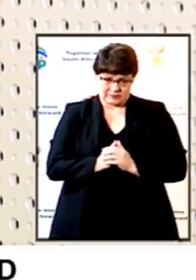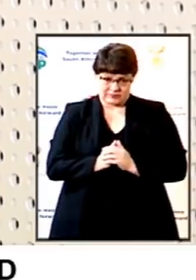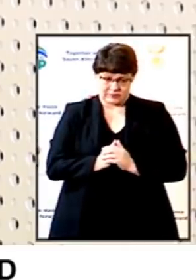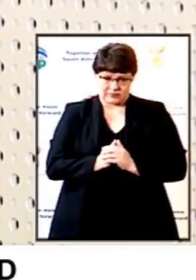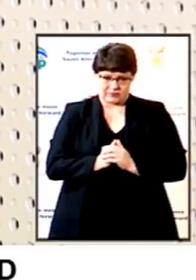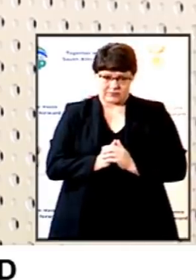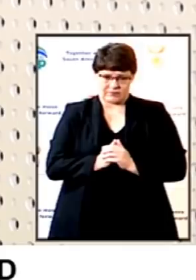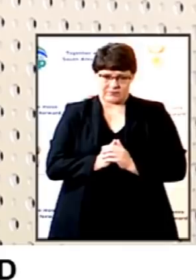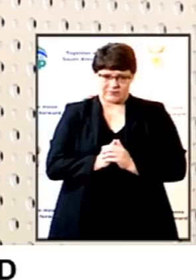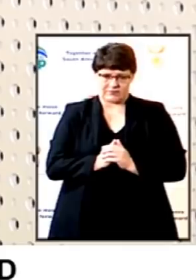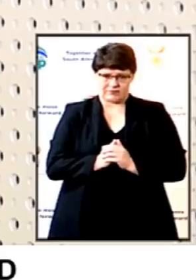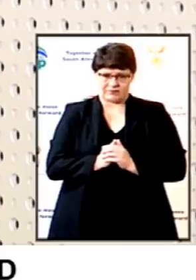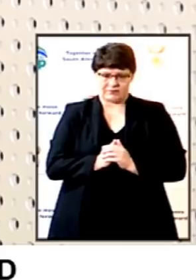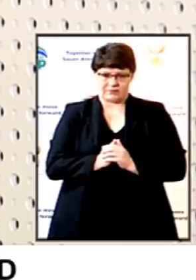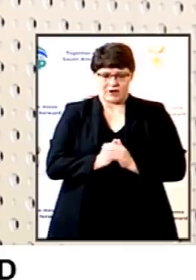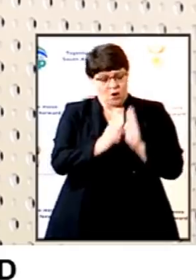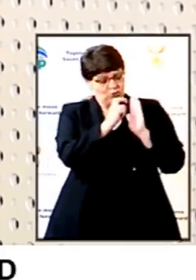We will put very